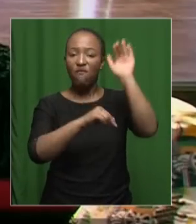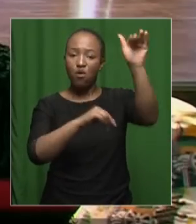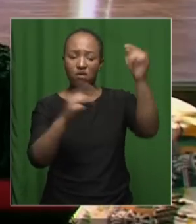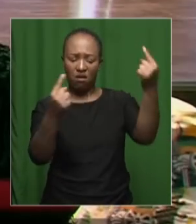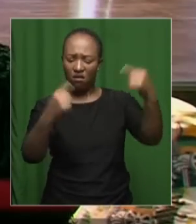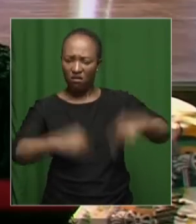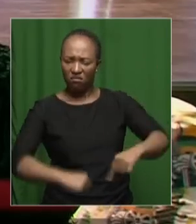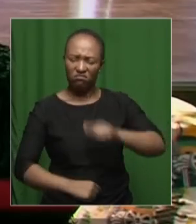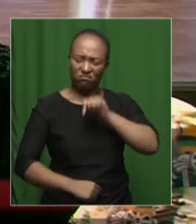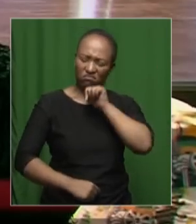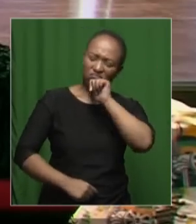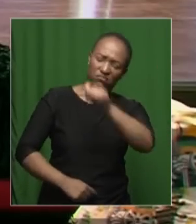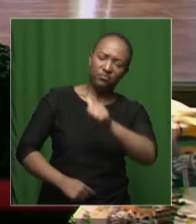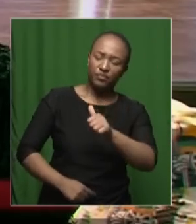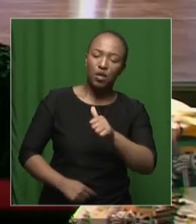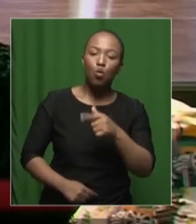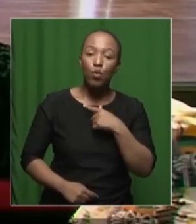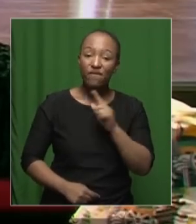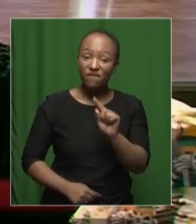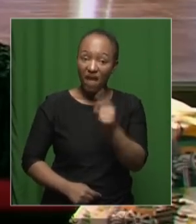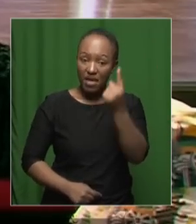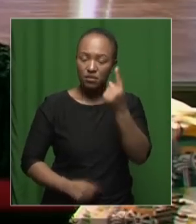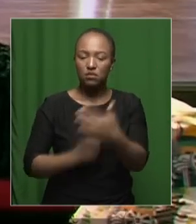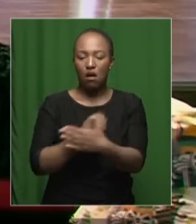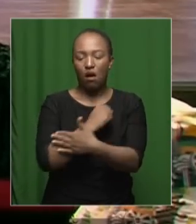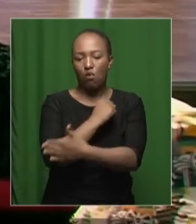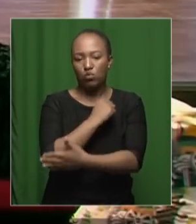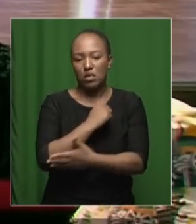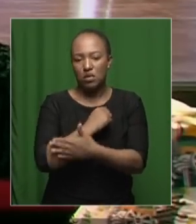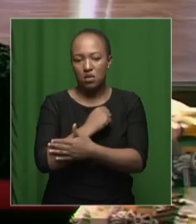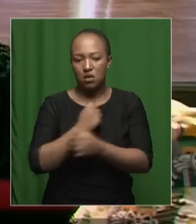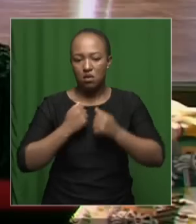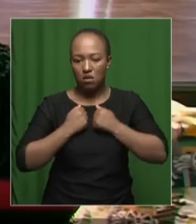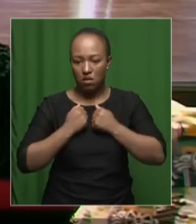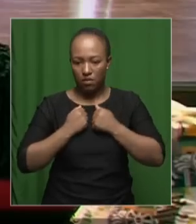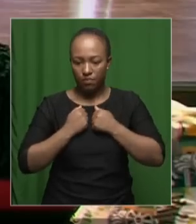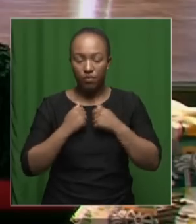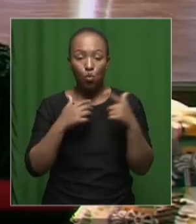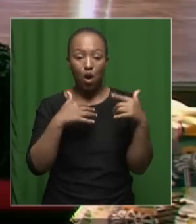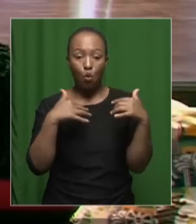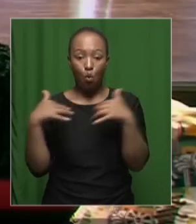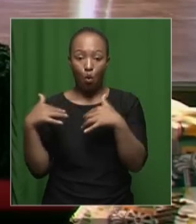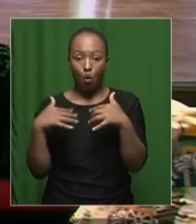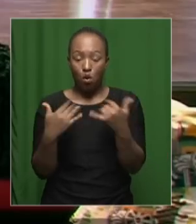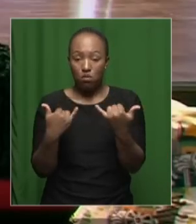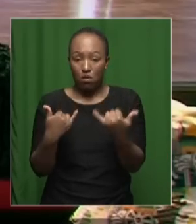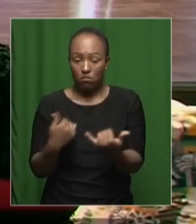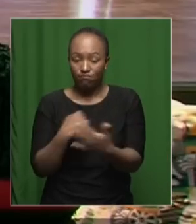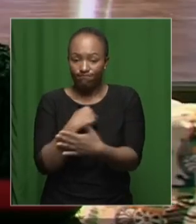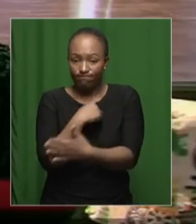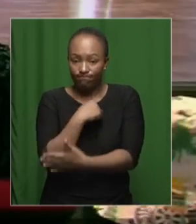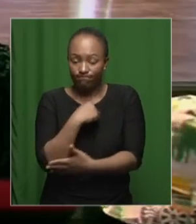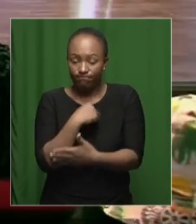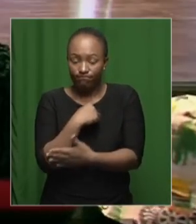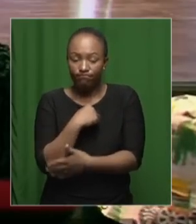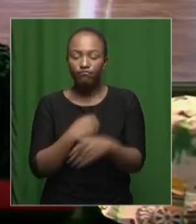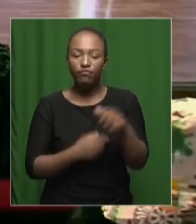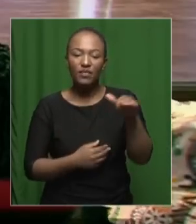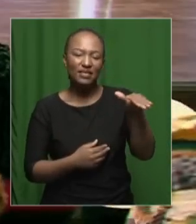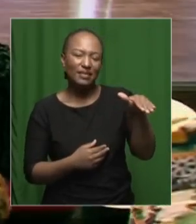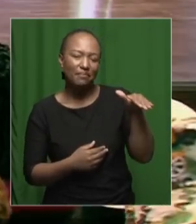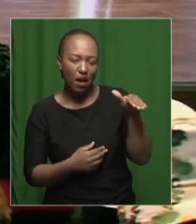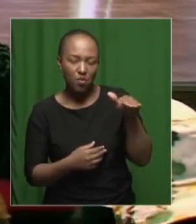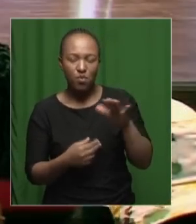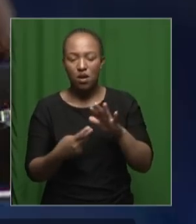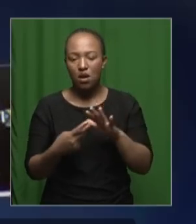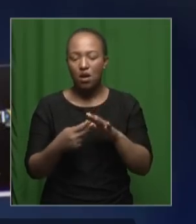first for our country. If there's war here in this country now, Zimbabweans, people